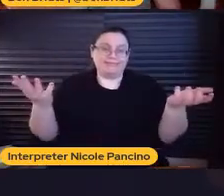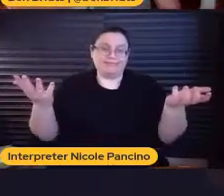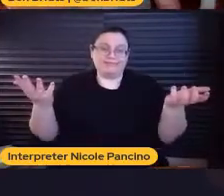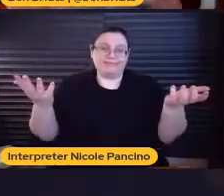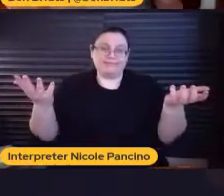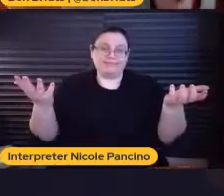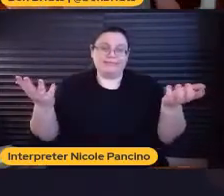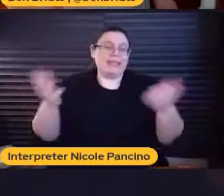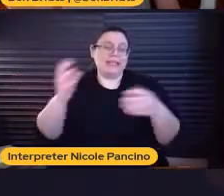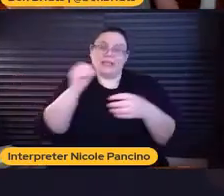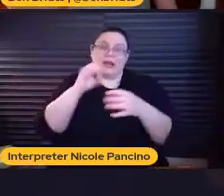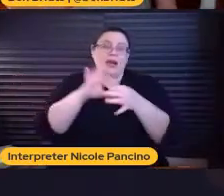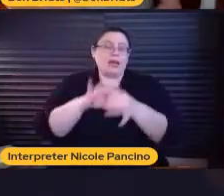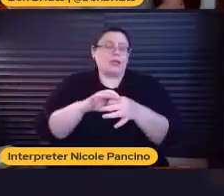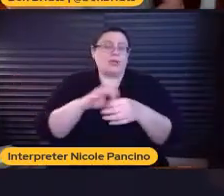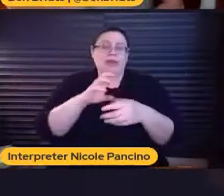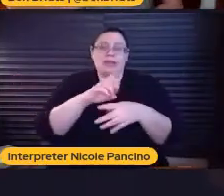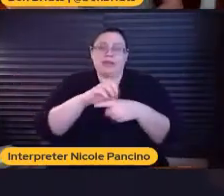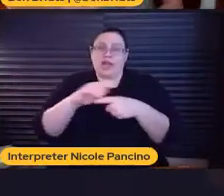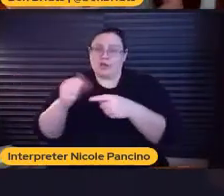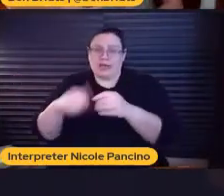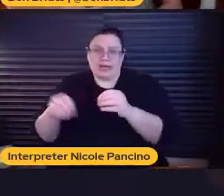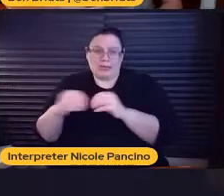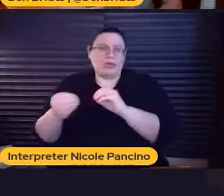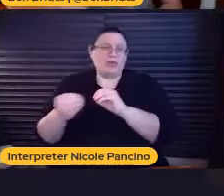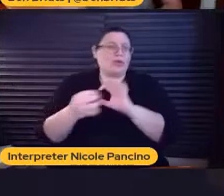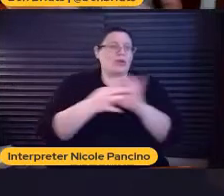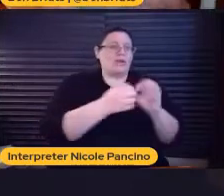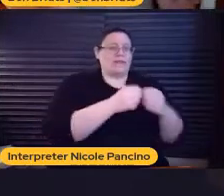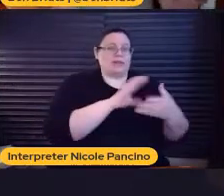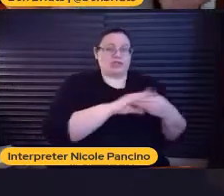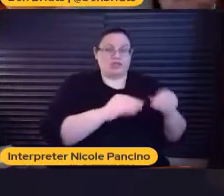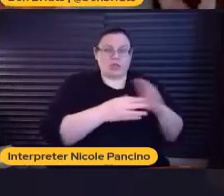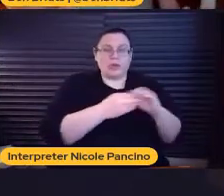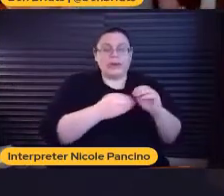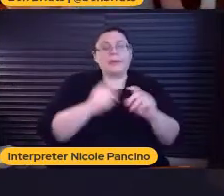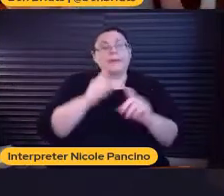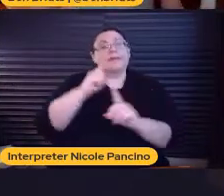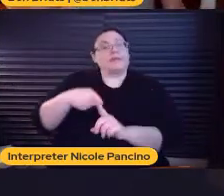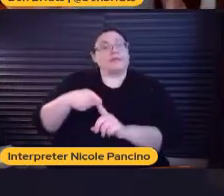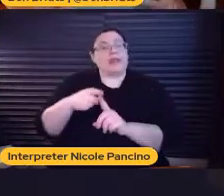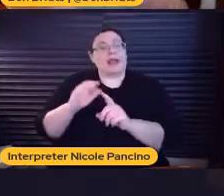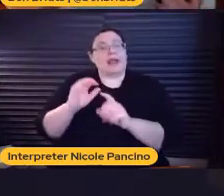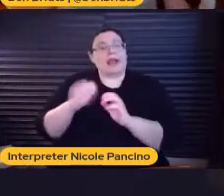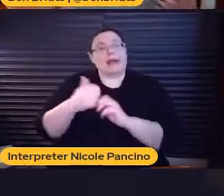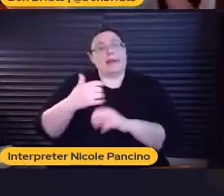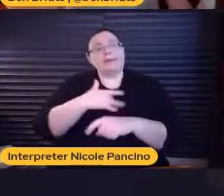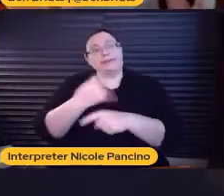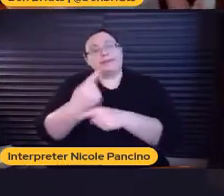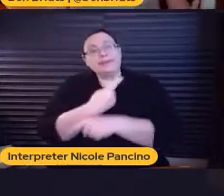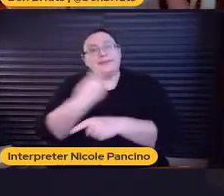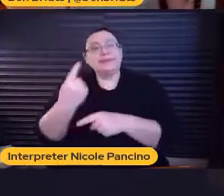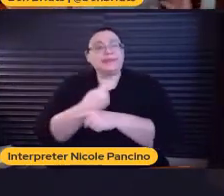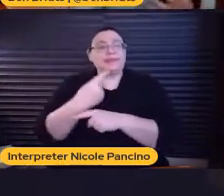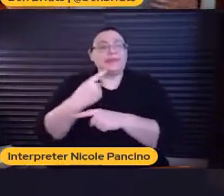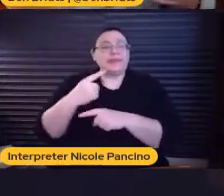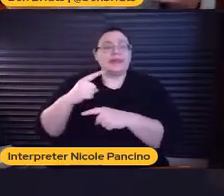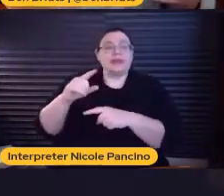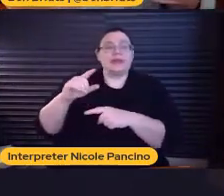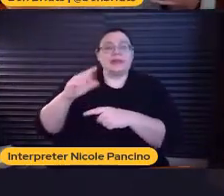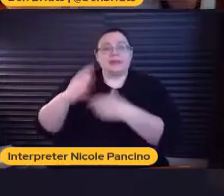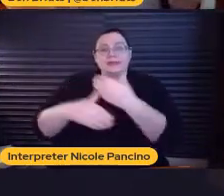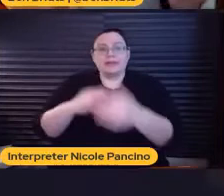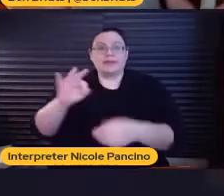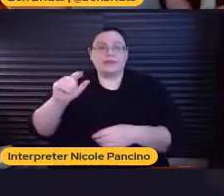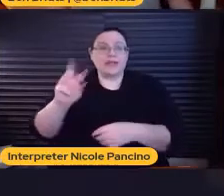It's going to be more of a story. And it's actually going to be about how my typical flow is if I create